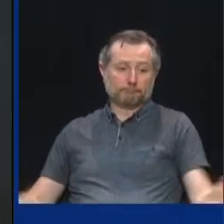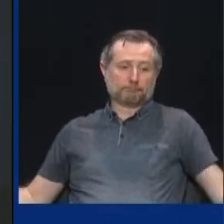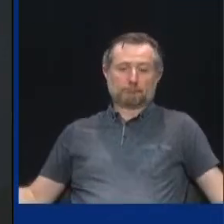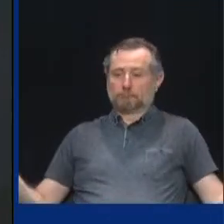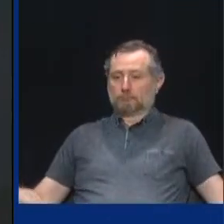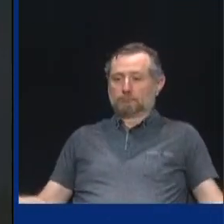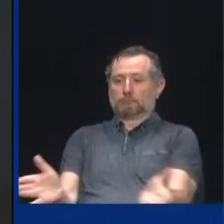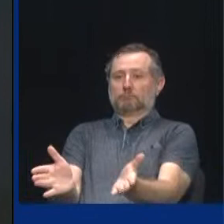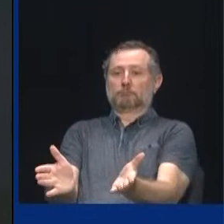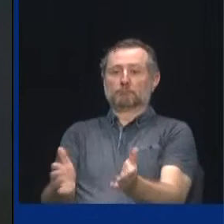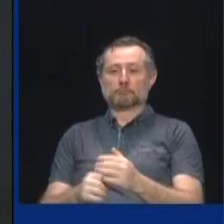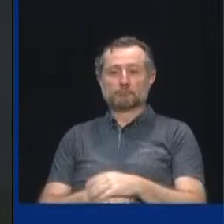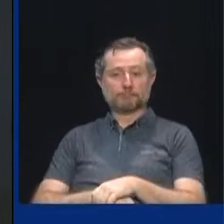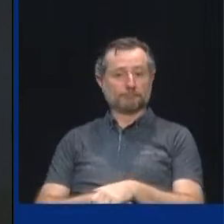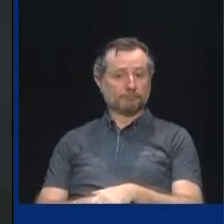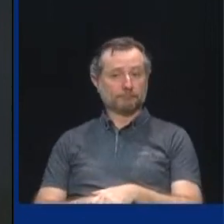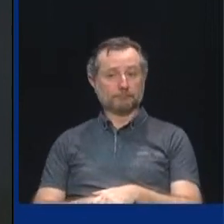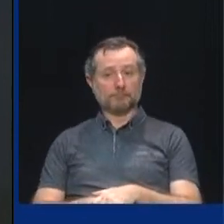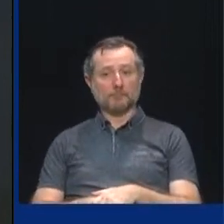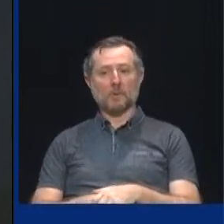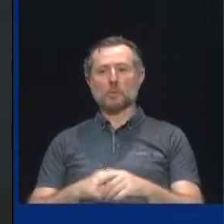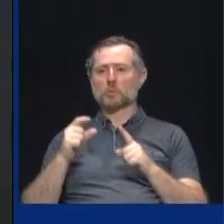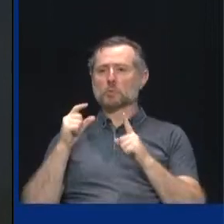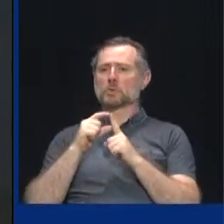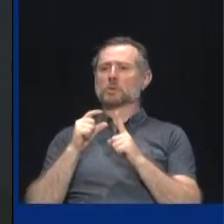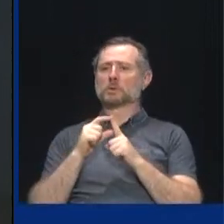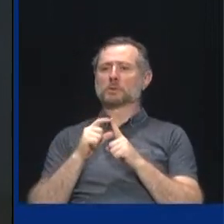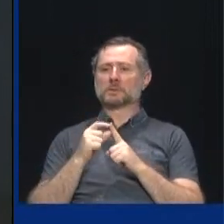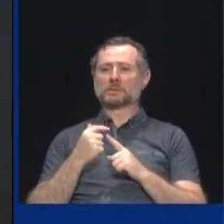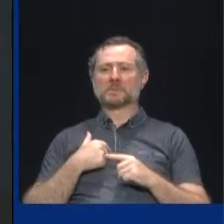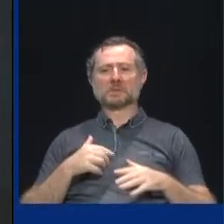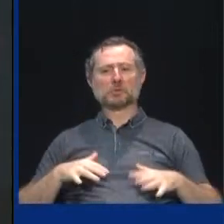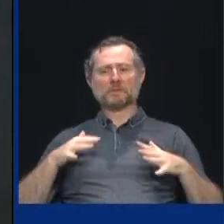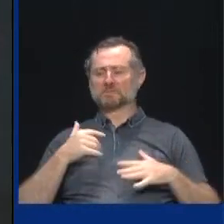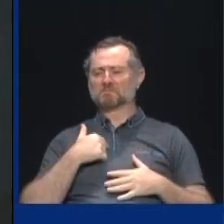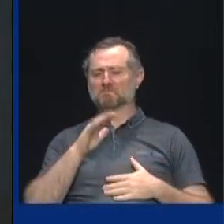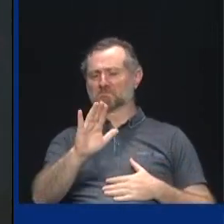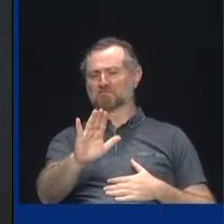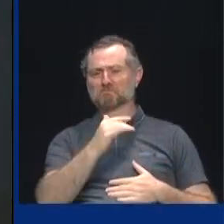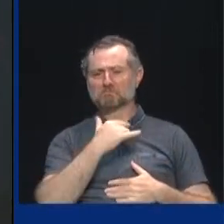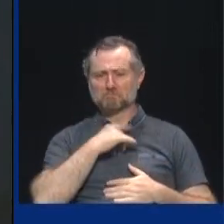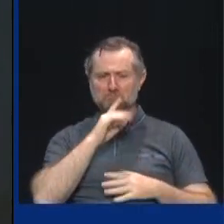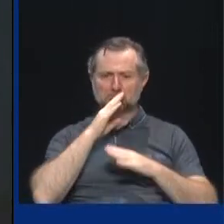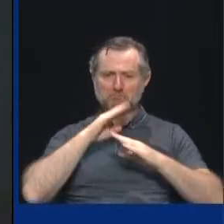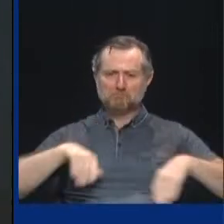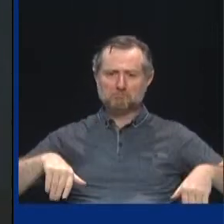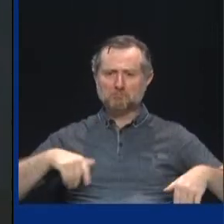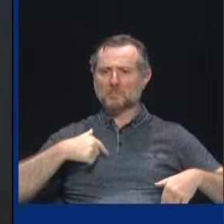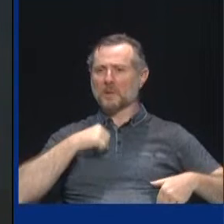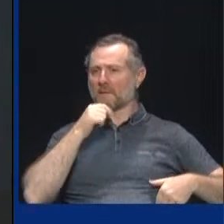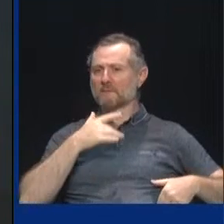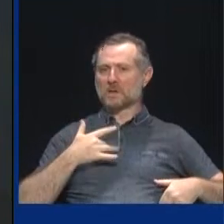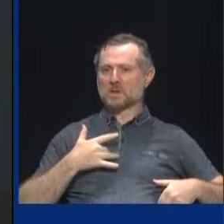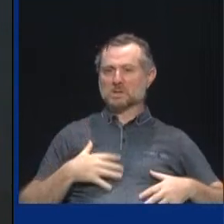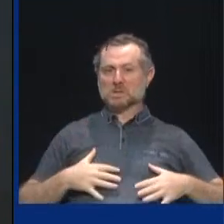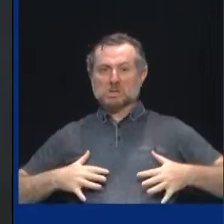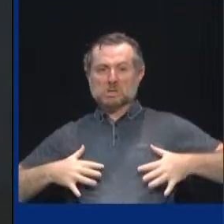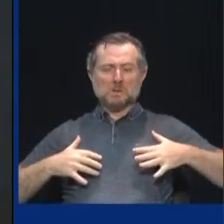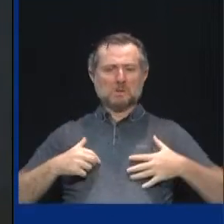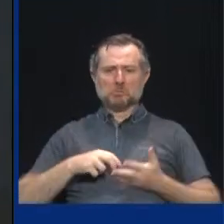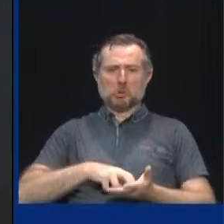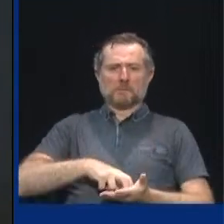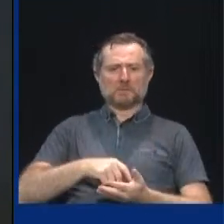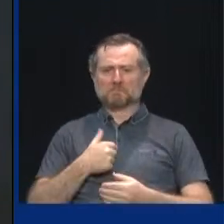Oh, well, nervous. I don't like the word nervous, Juliet. I don't get nervous. I think if you look at